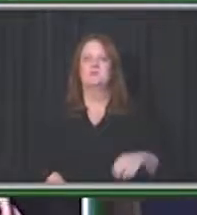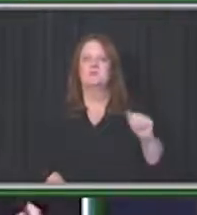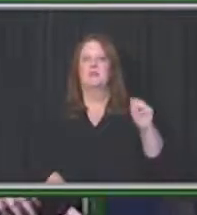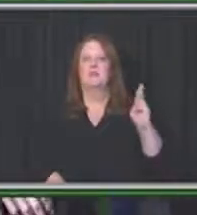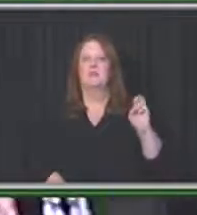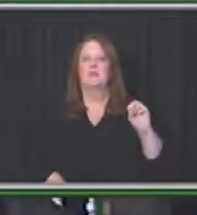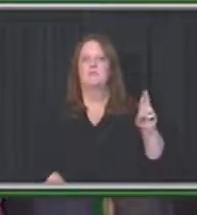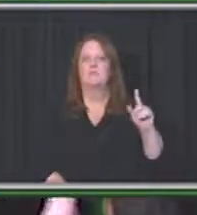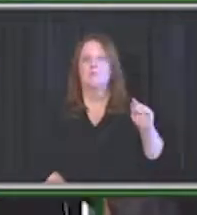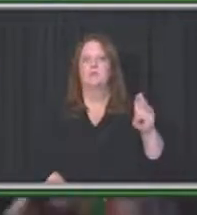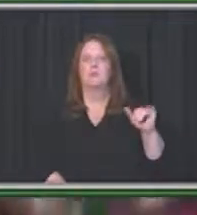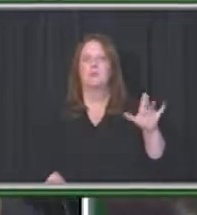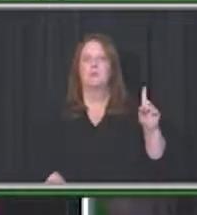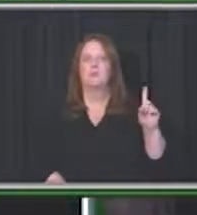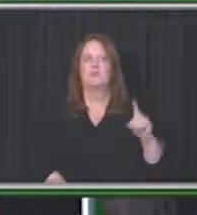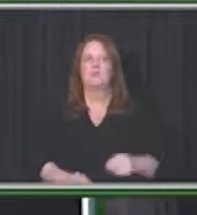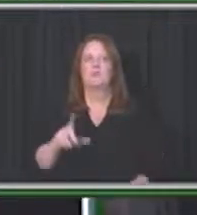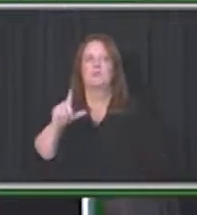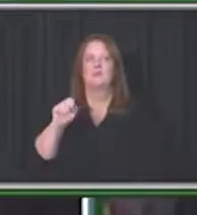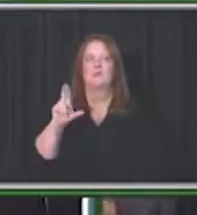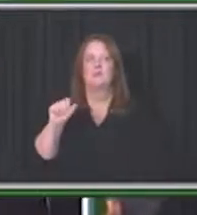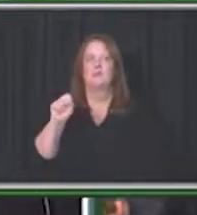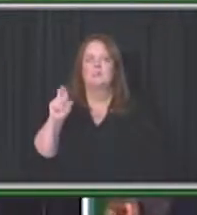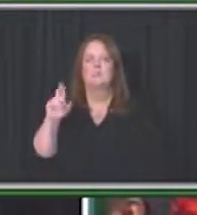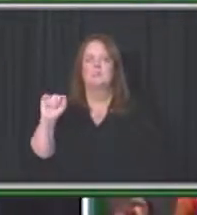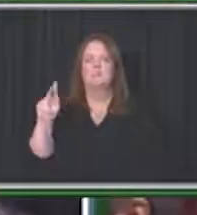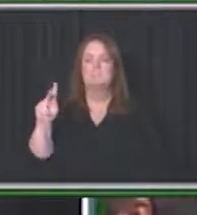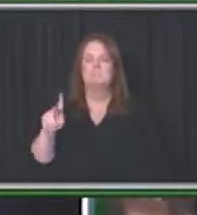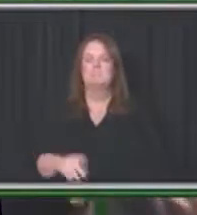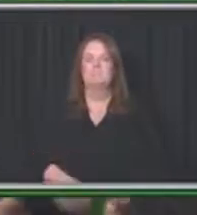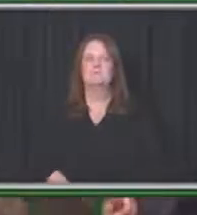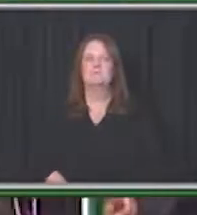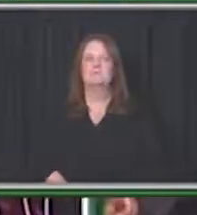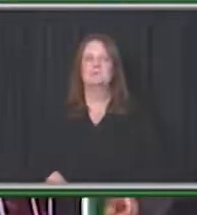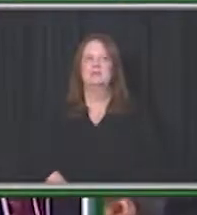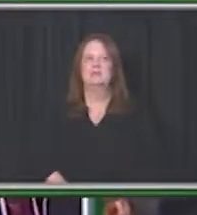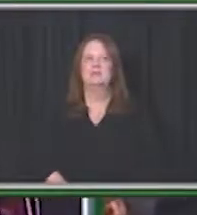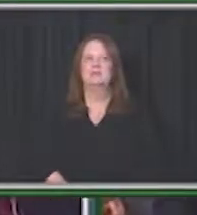Amber Bunyard. Laura Sooth.